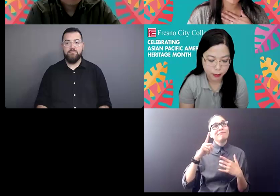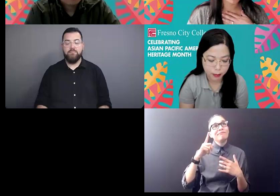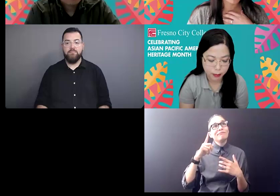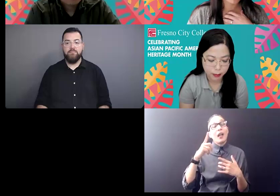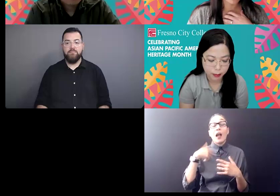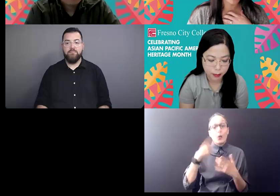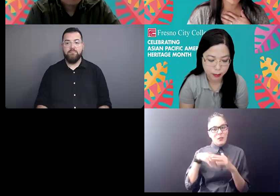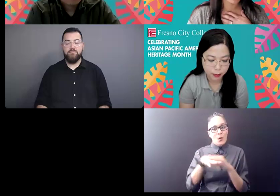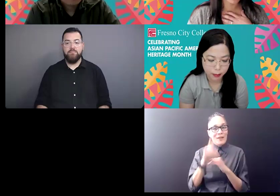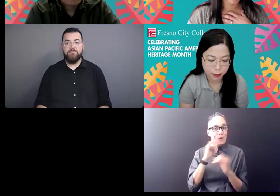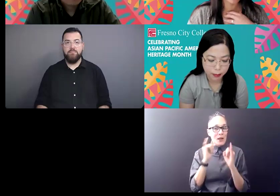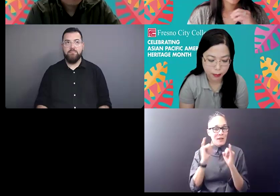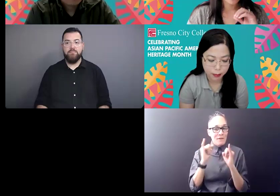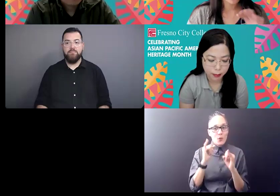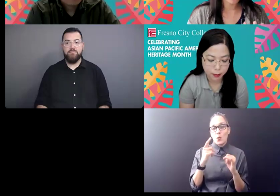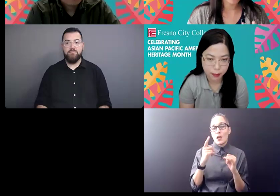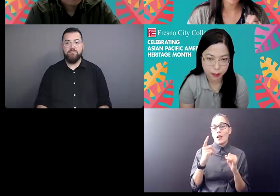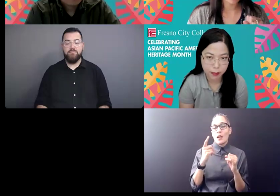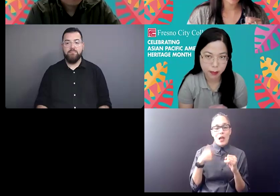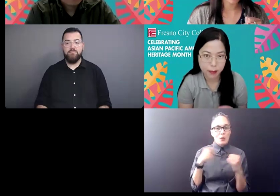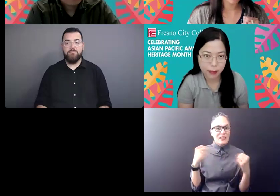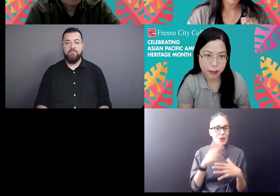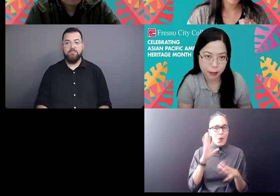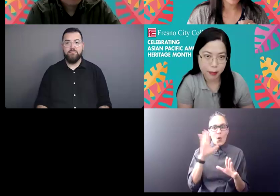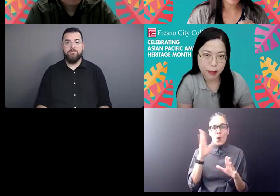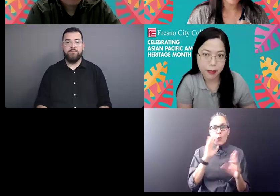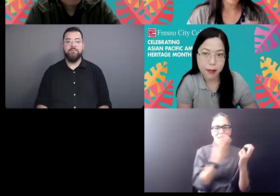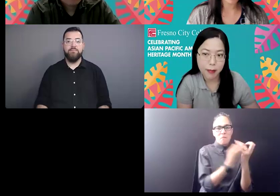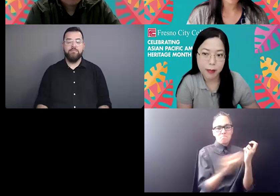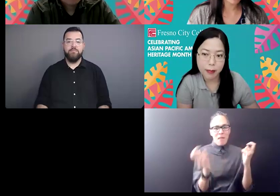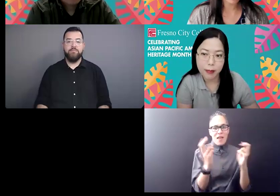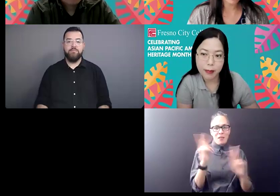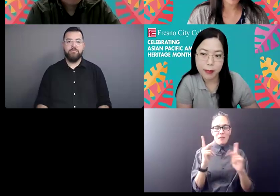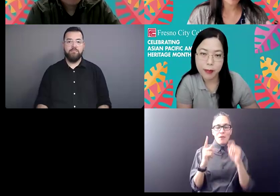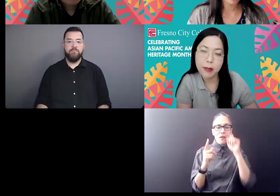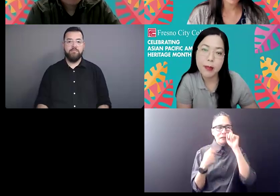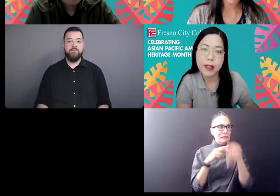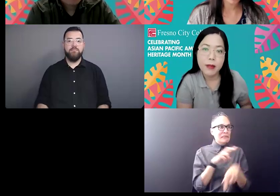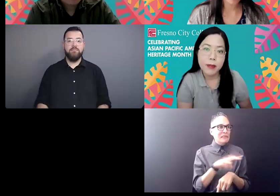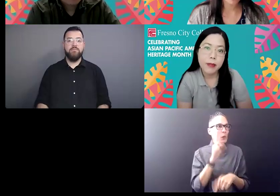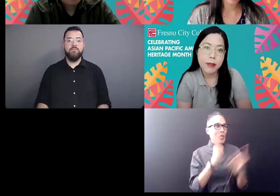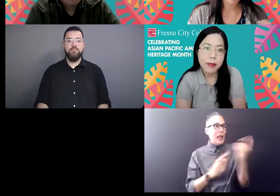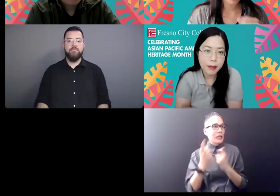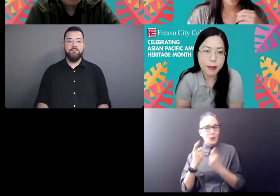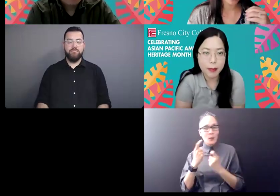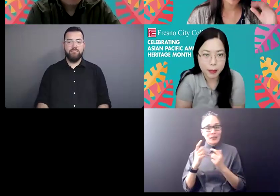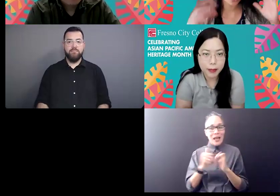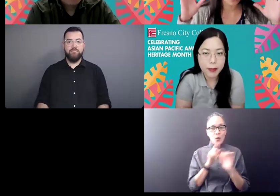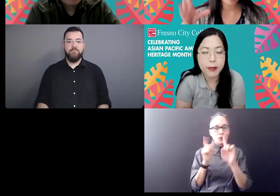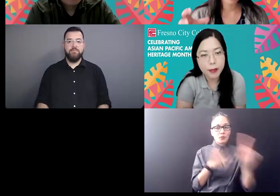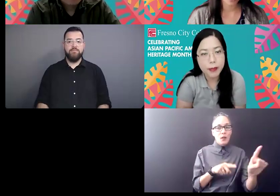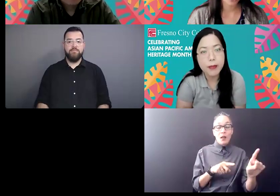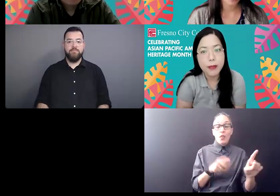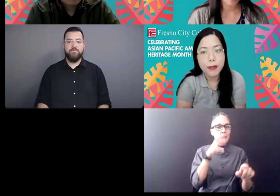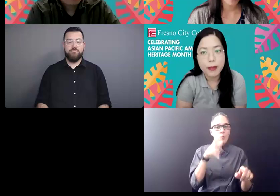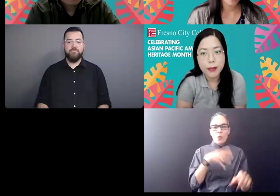an interview. And I was afraid, I was worried, oh, there's going to be a panel. There's all these people, they're going to ask me questions. How am I going to respond? And she